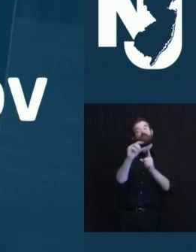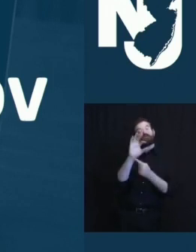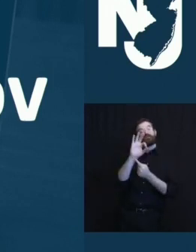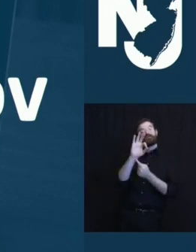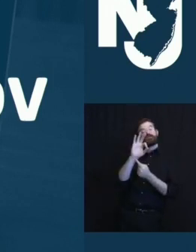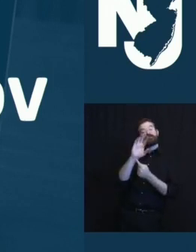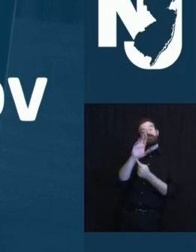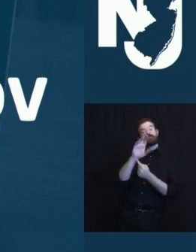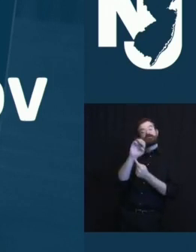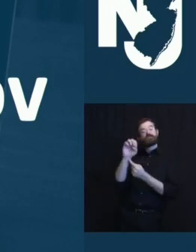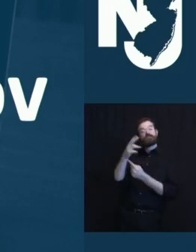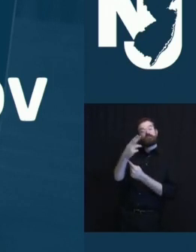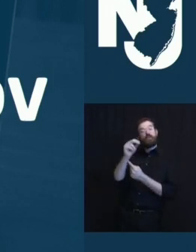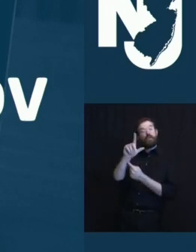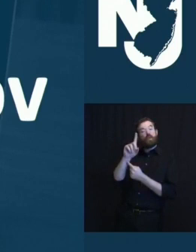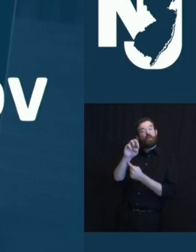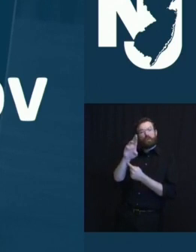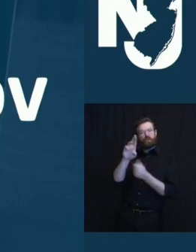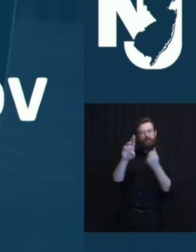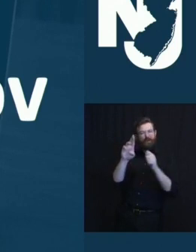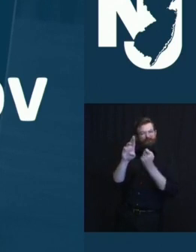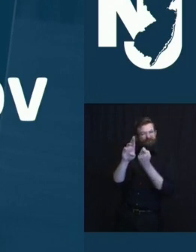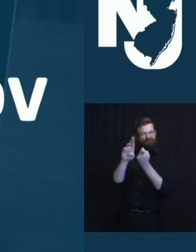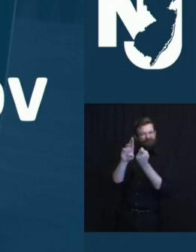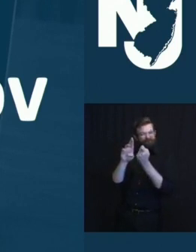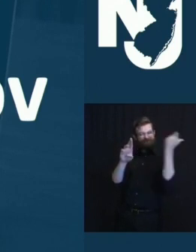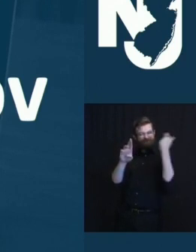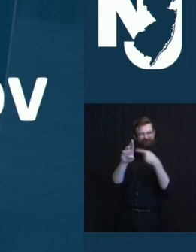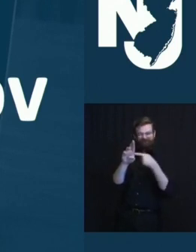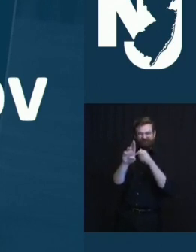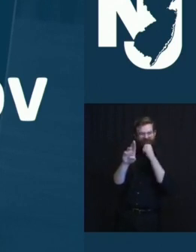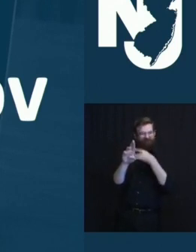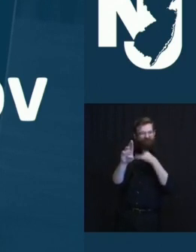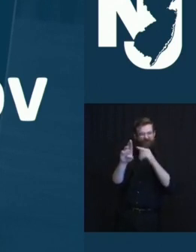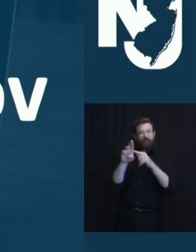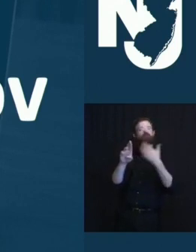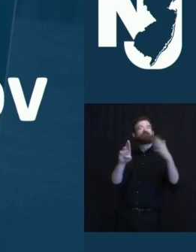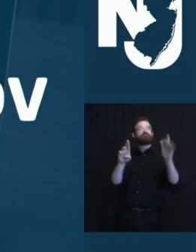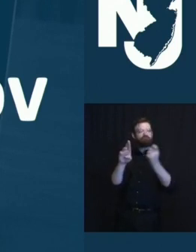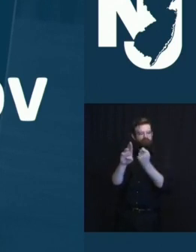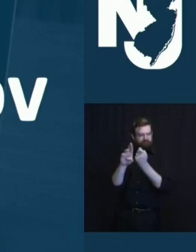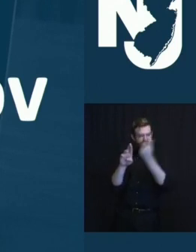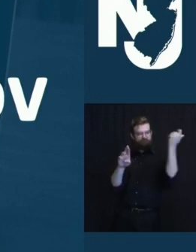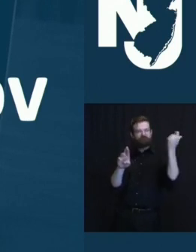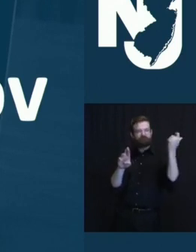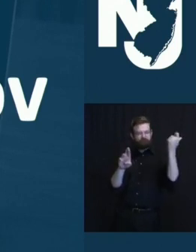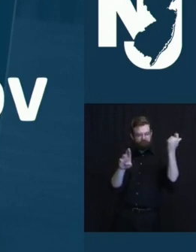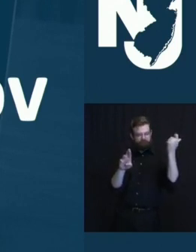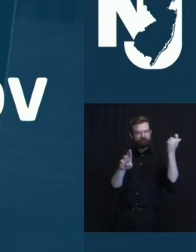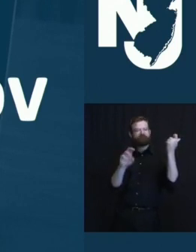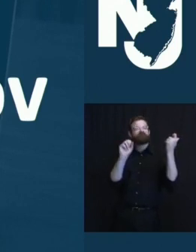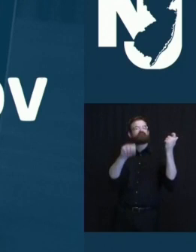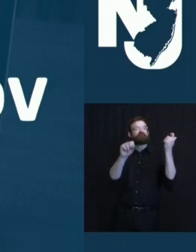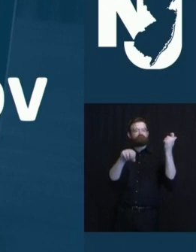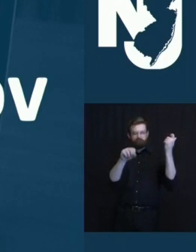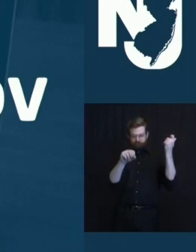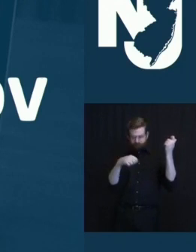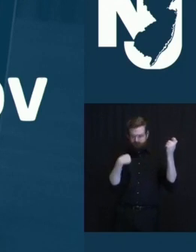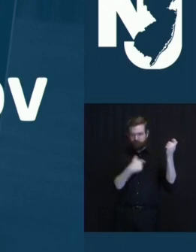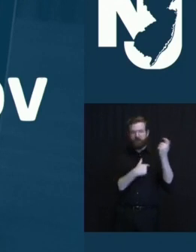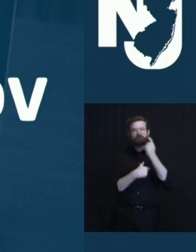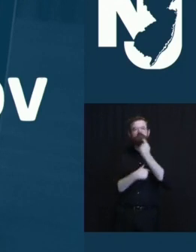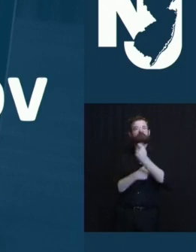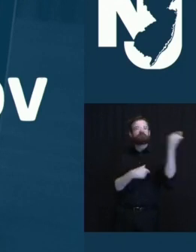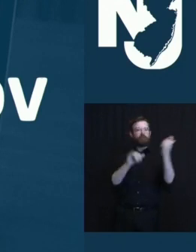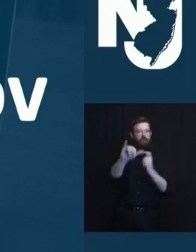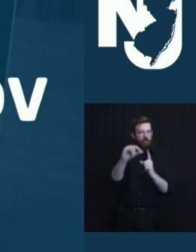I was back and forth with Chanel Robinson today, freeholder from Somerset County. Sheila Oliver was by our side yesterday when we discussed